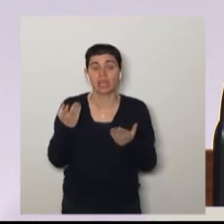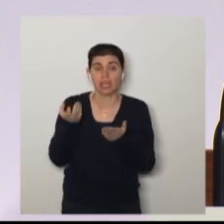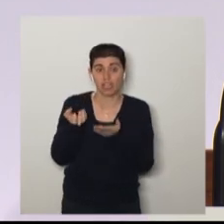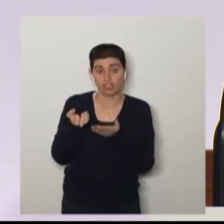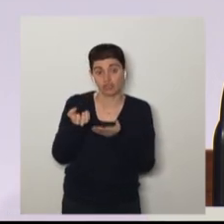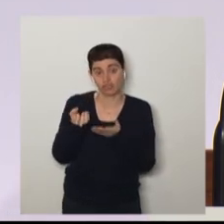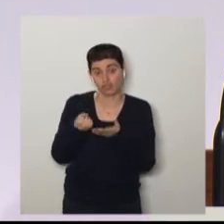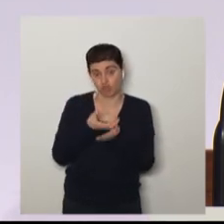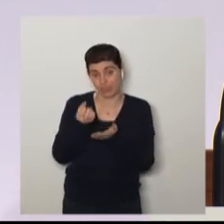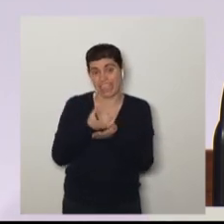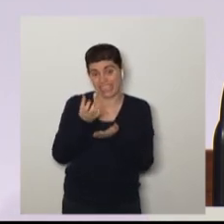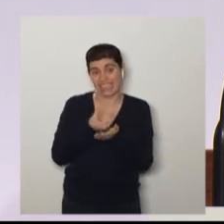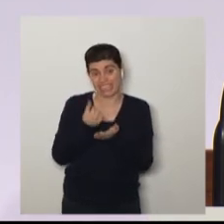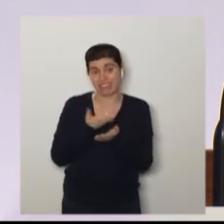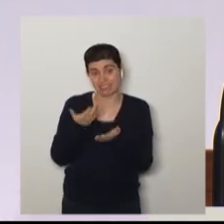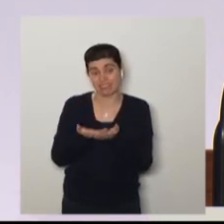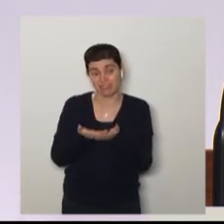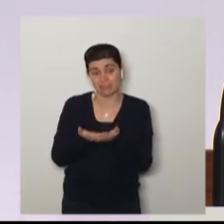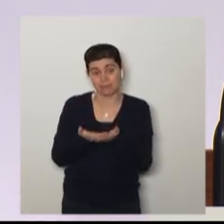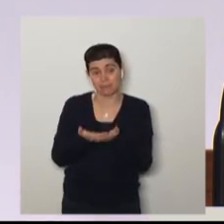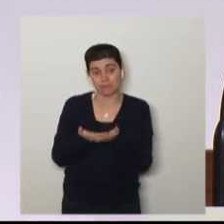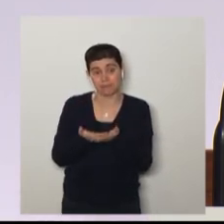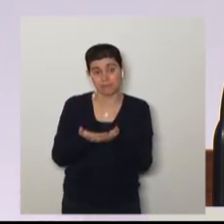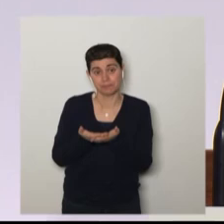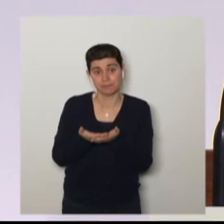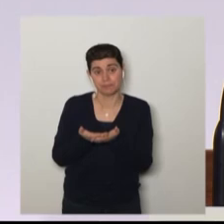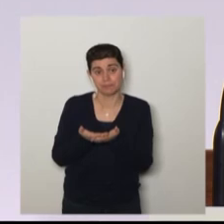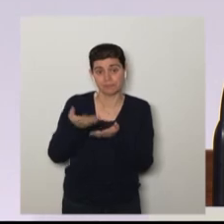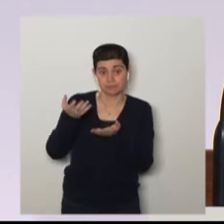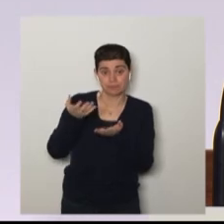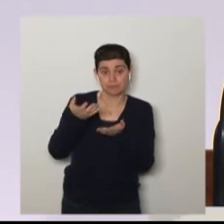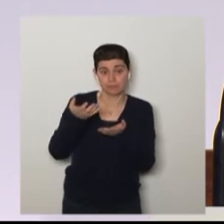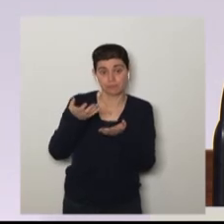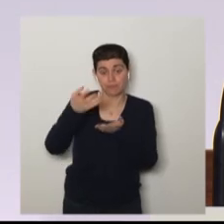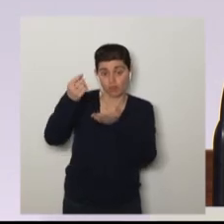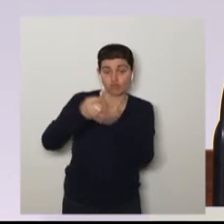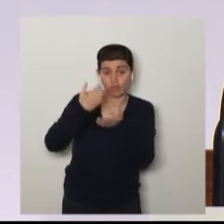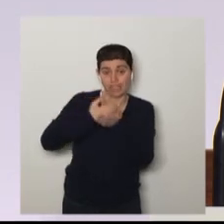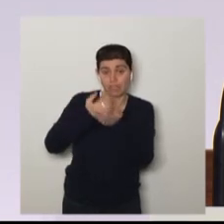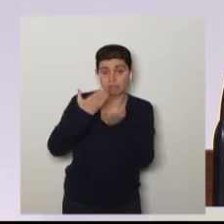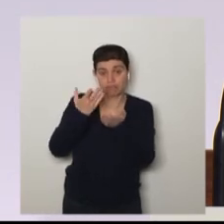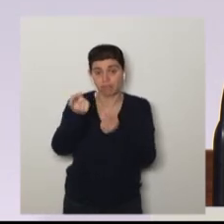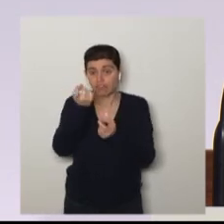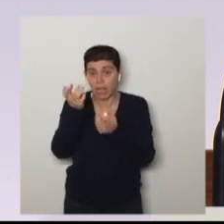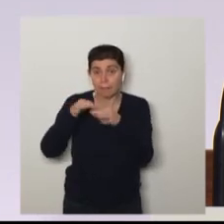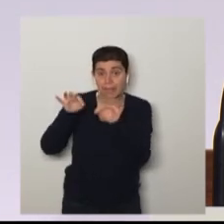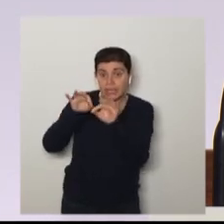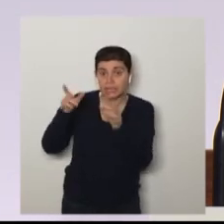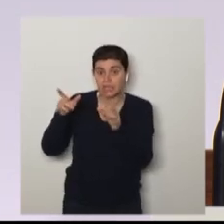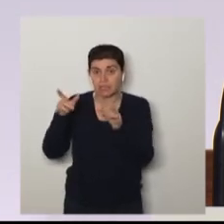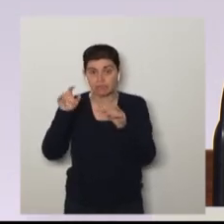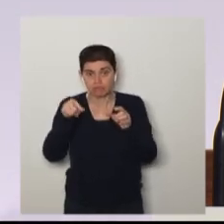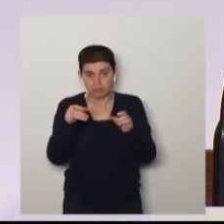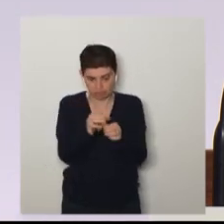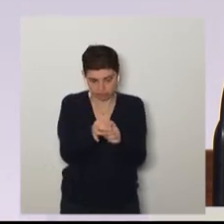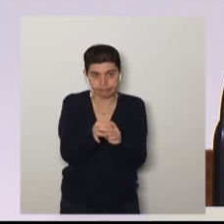groups within a country might sometimes in some countries be too small, but you want to share here